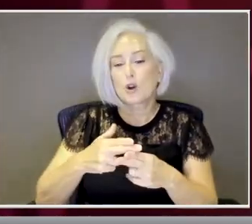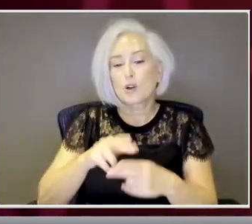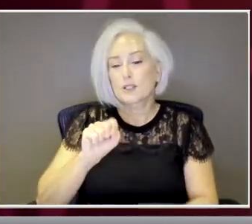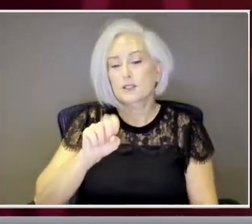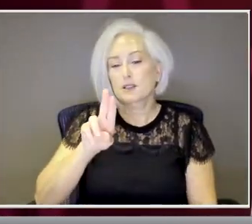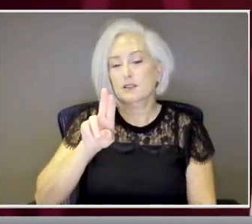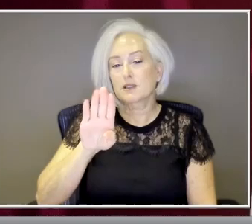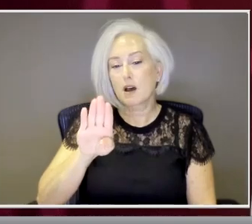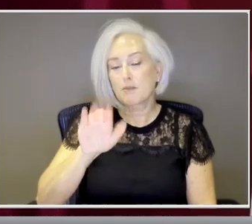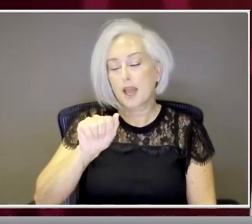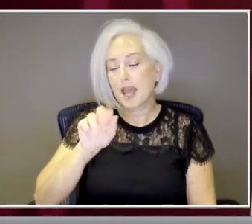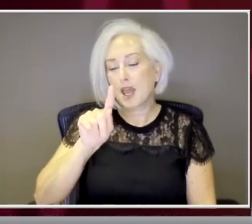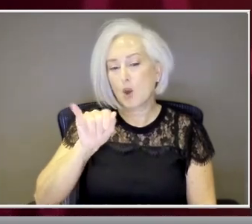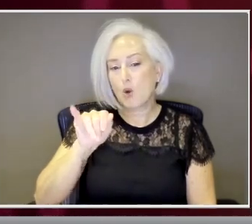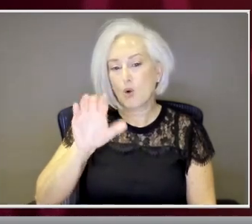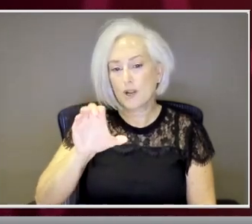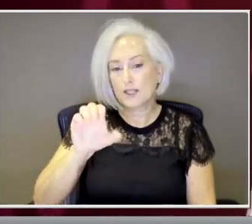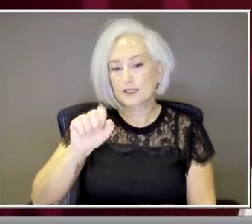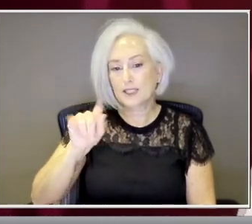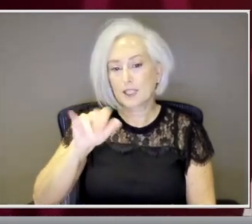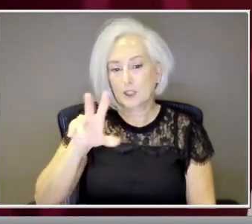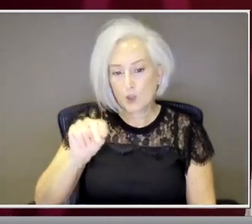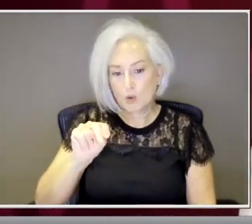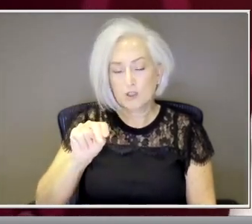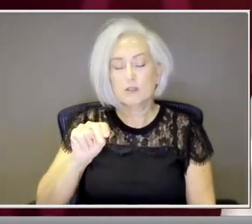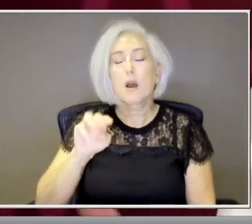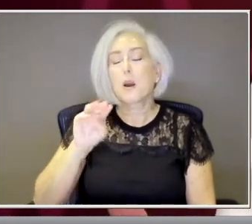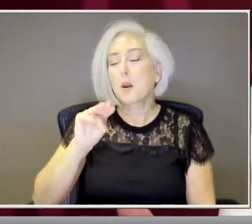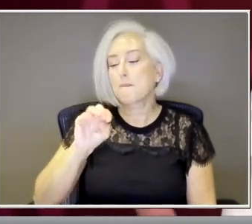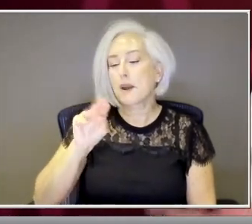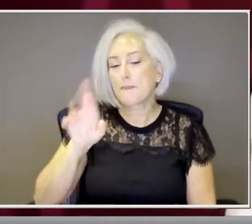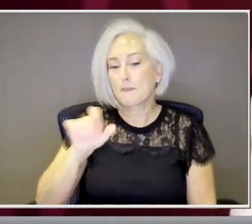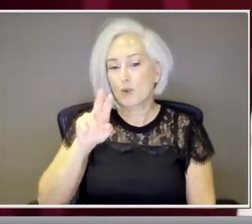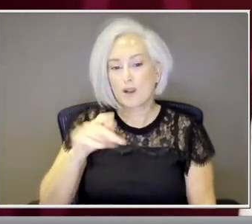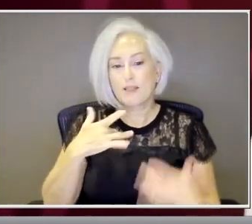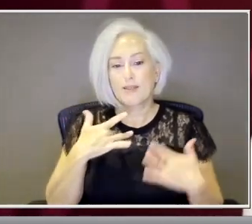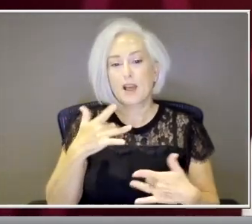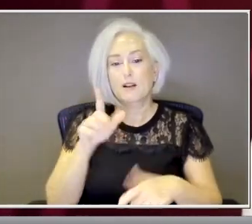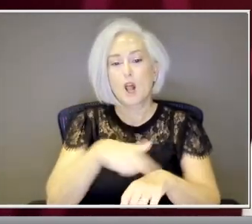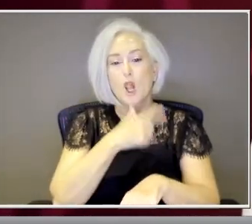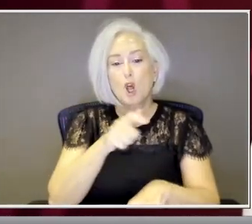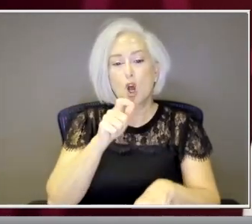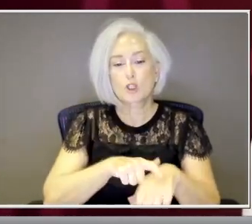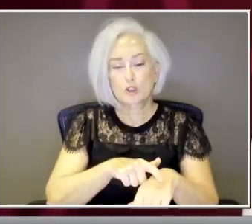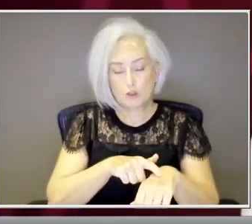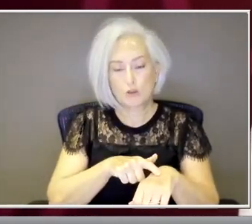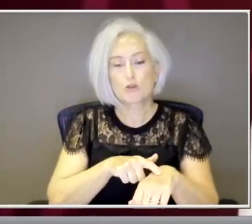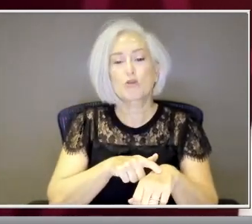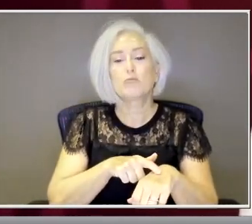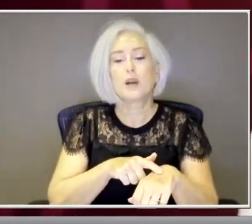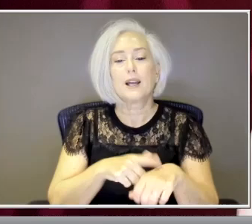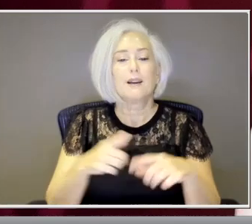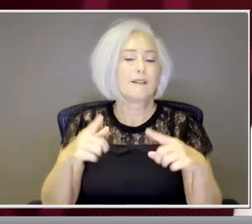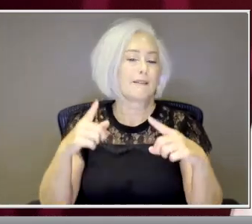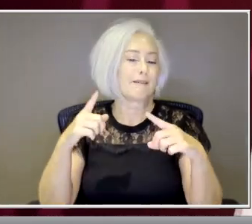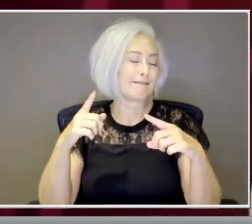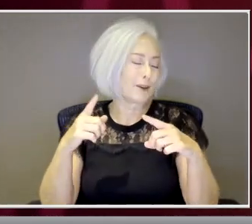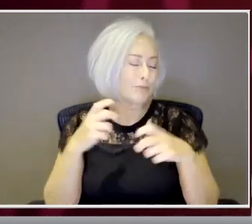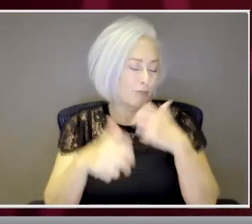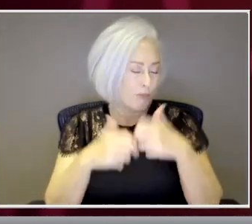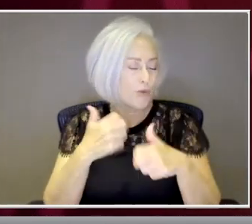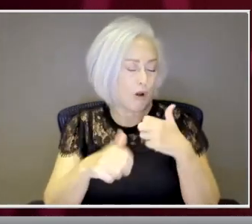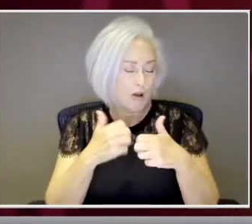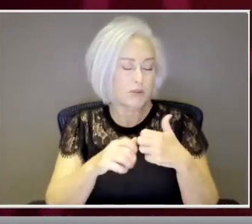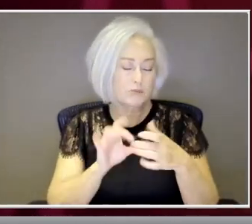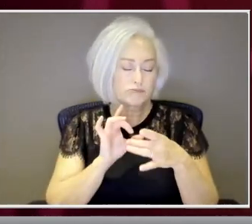or subaortic membrane, which is actually a very common long-term complication of repaired AV canal defects. But